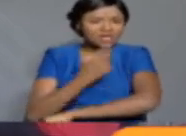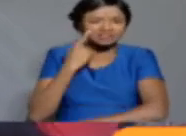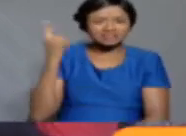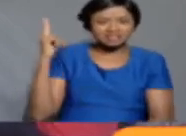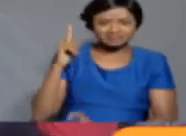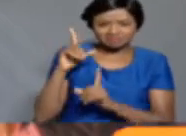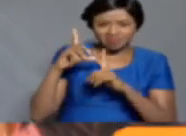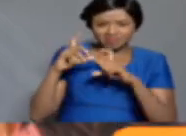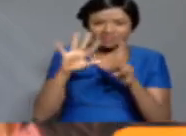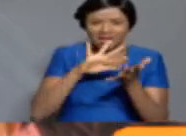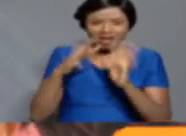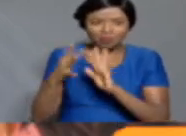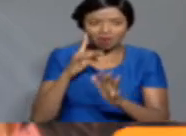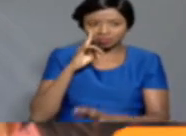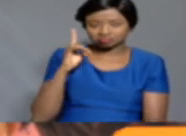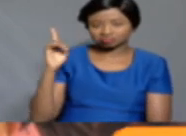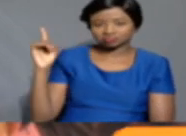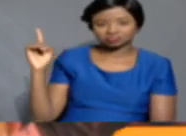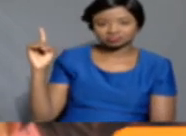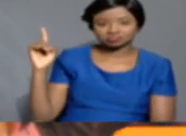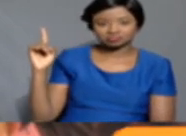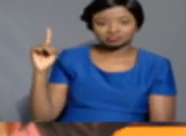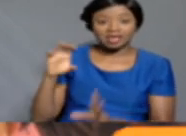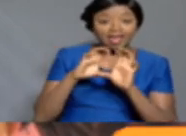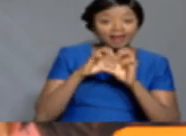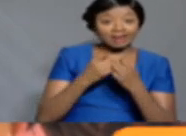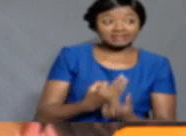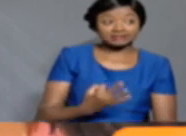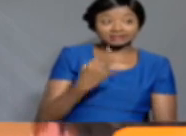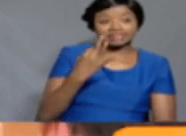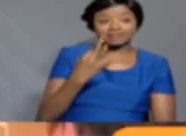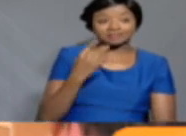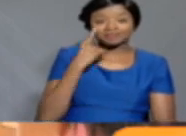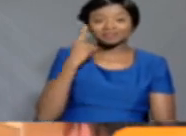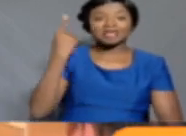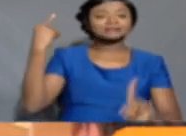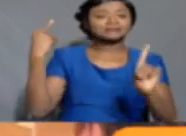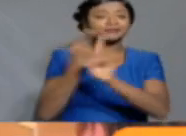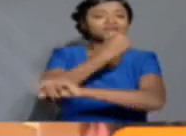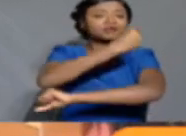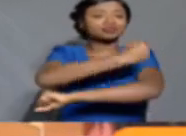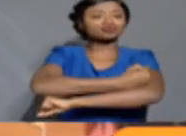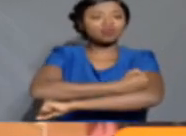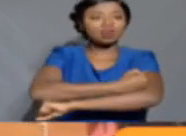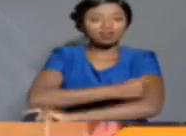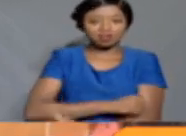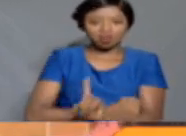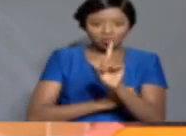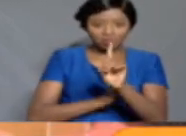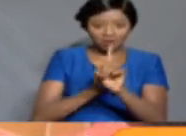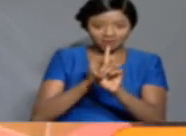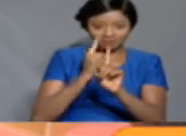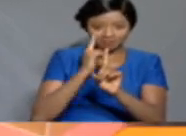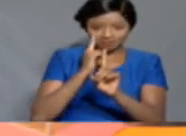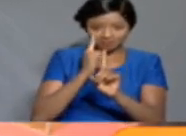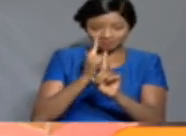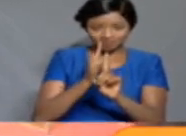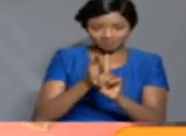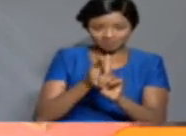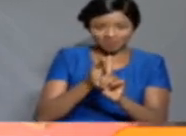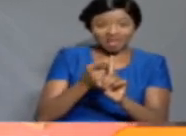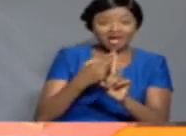have of how things are in grade 3 classes. Those are two different schools. There's one where one grade 3 class